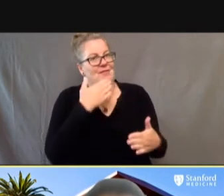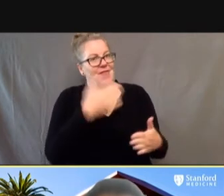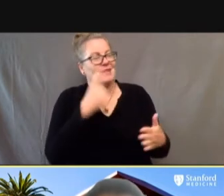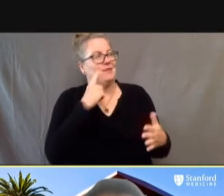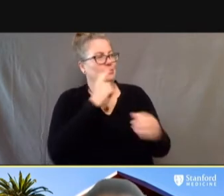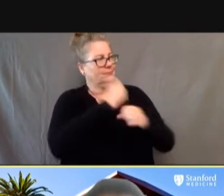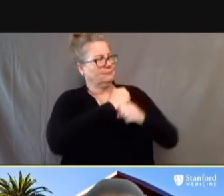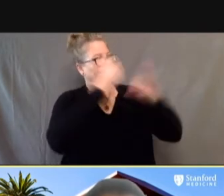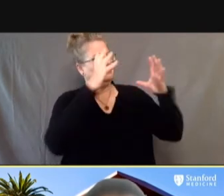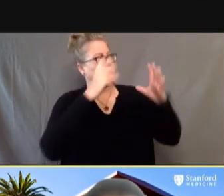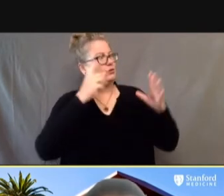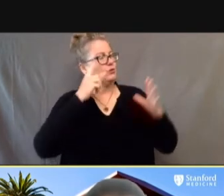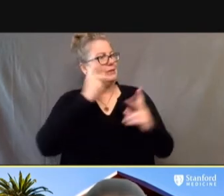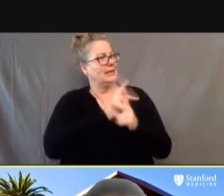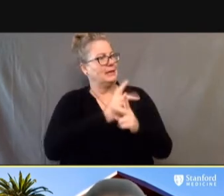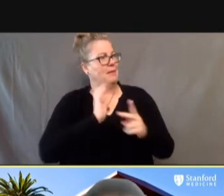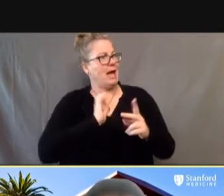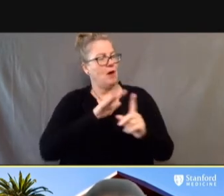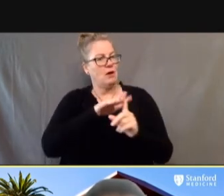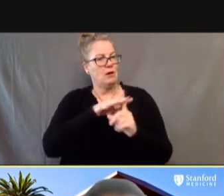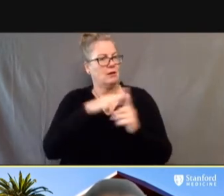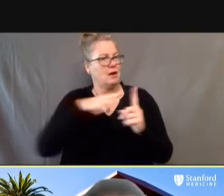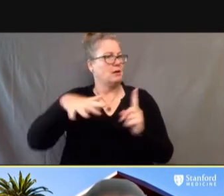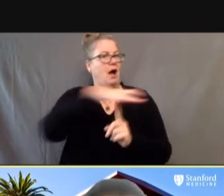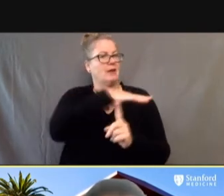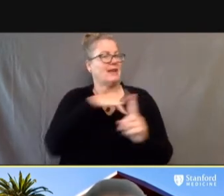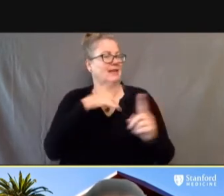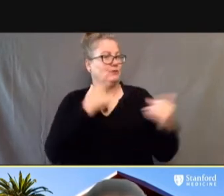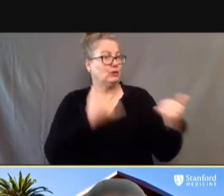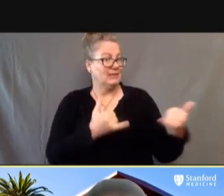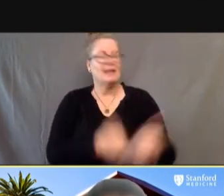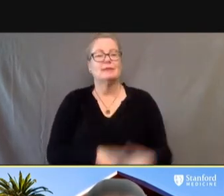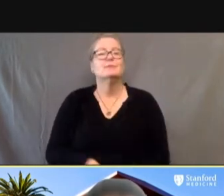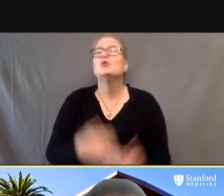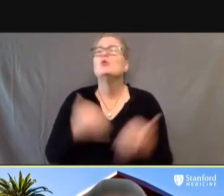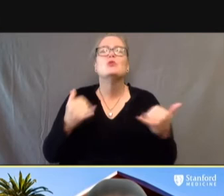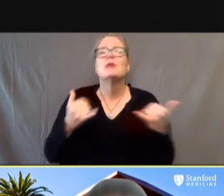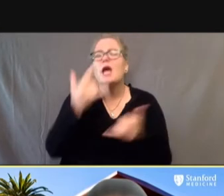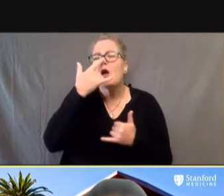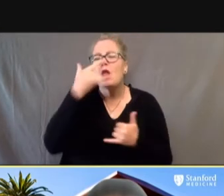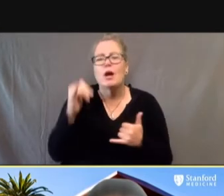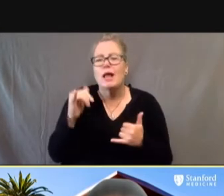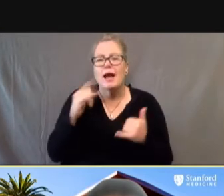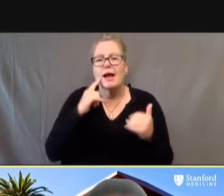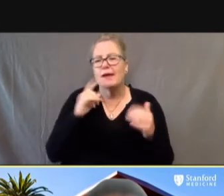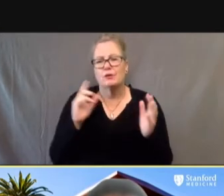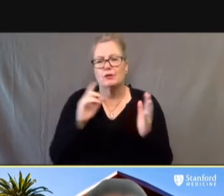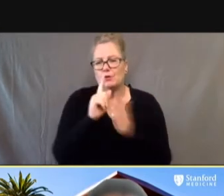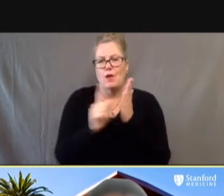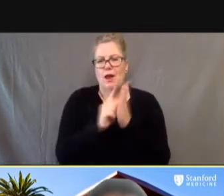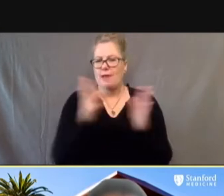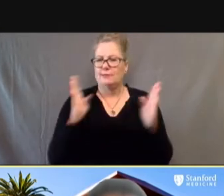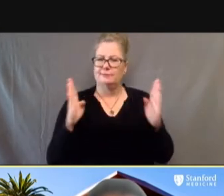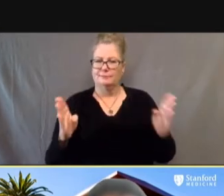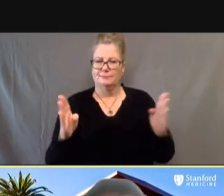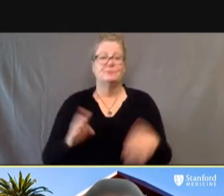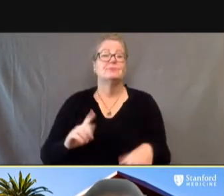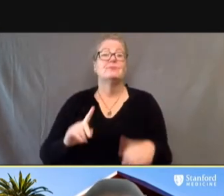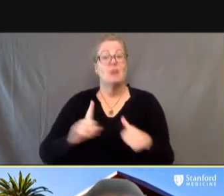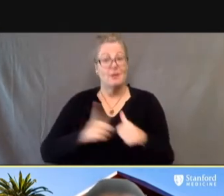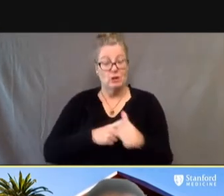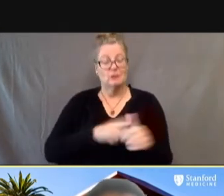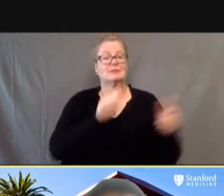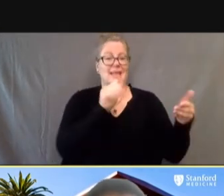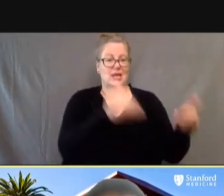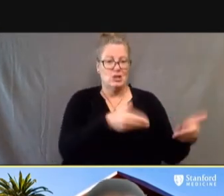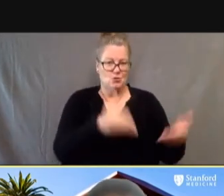today. So just a little bit of a roadmap for today's session, starting with our introductions. We're going to have both the